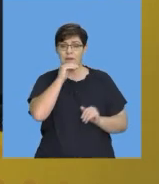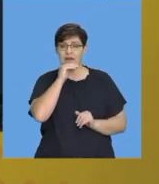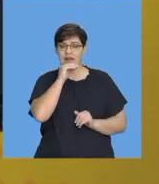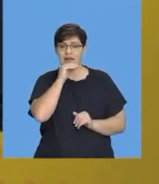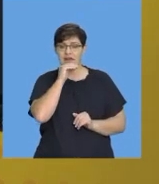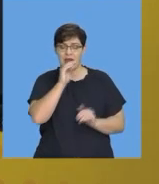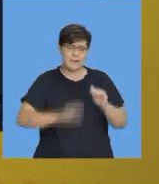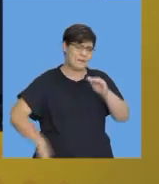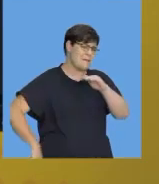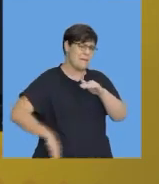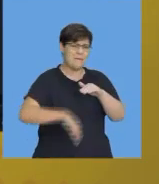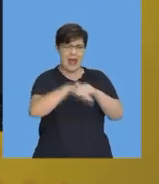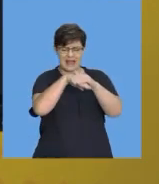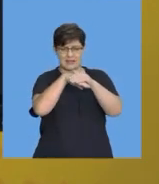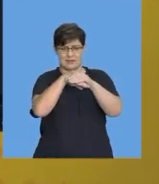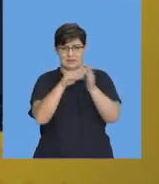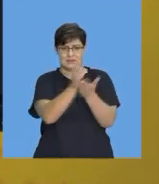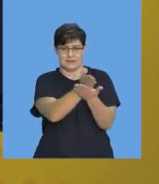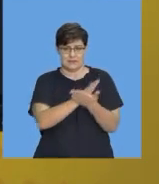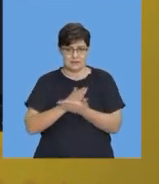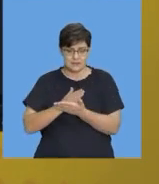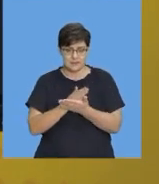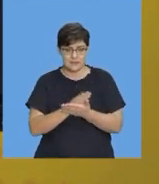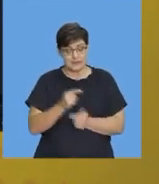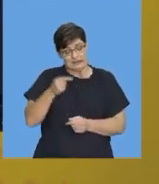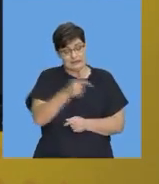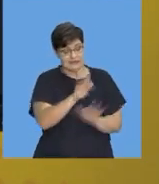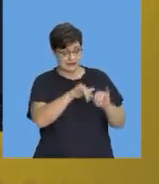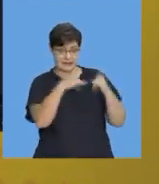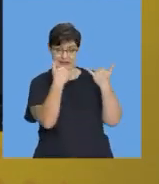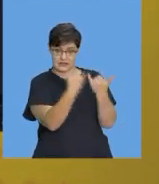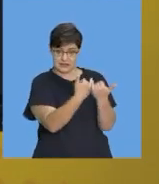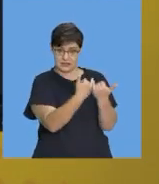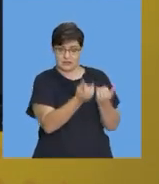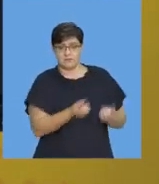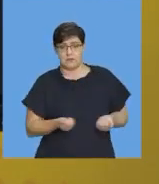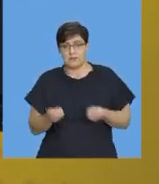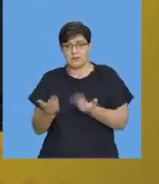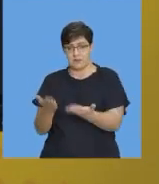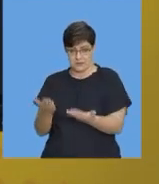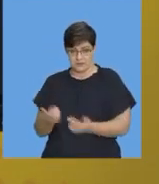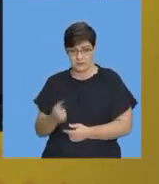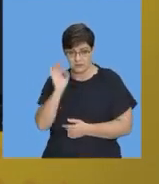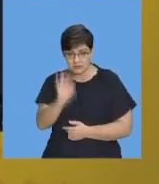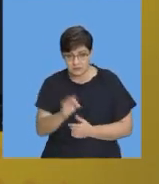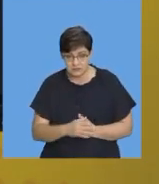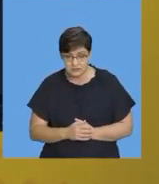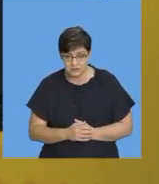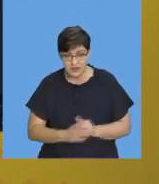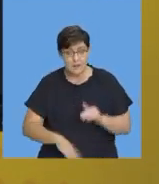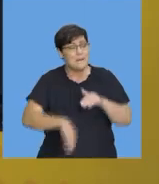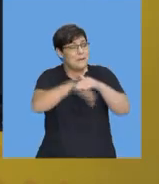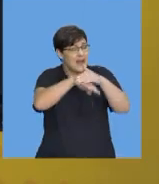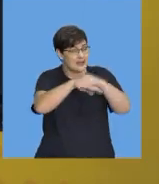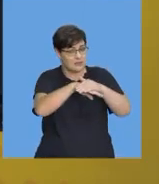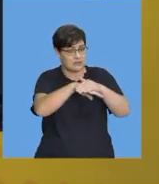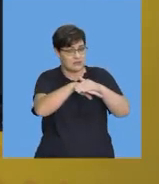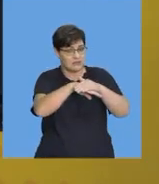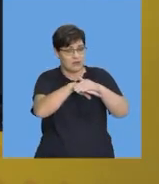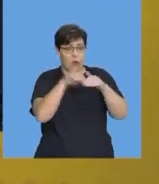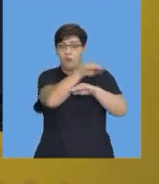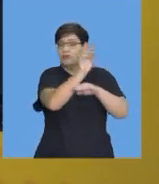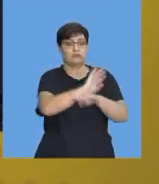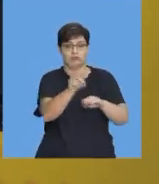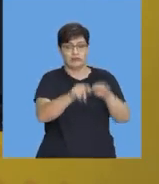the maximum number of shares that this company can issue. Got it? The maximum that